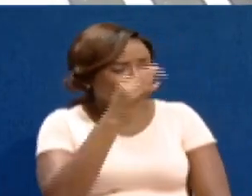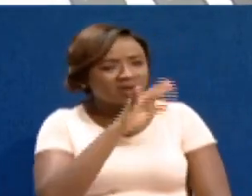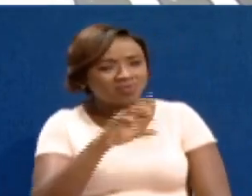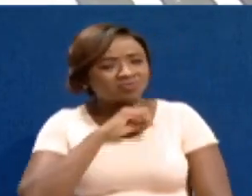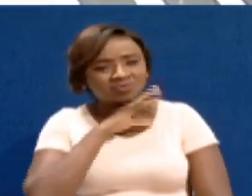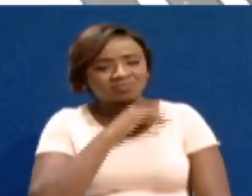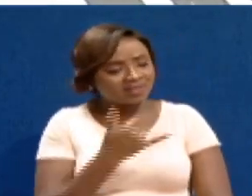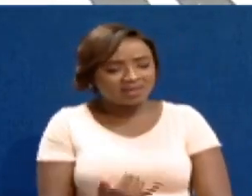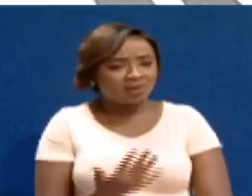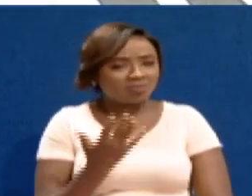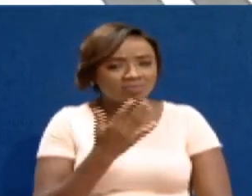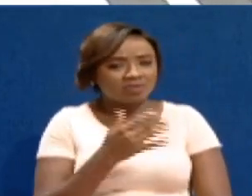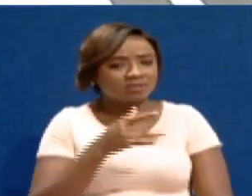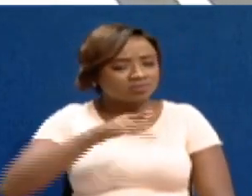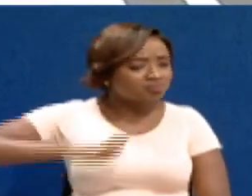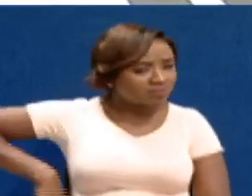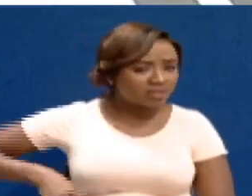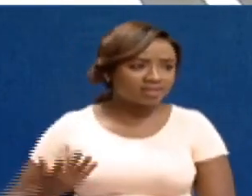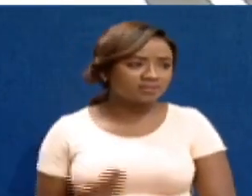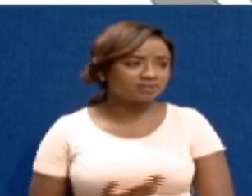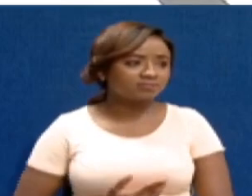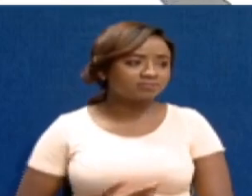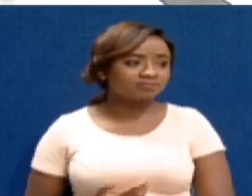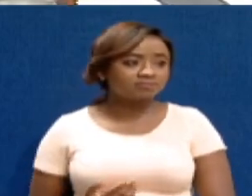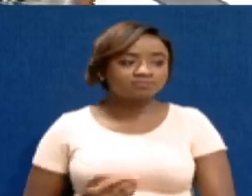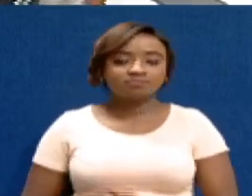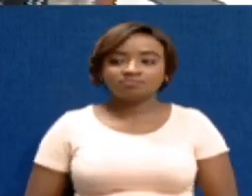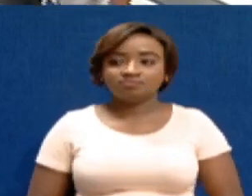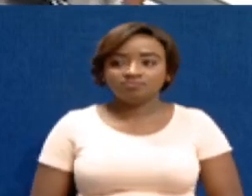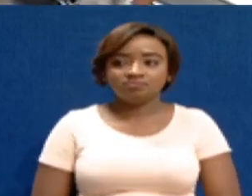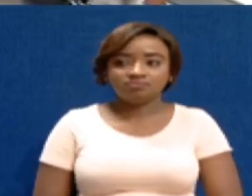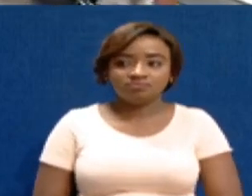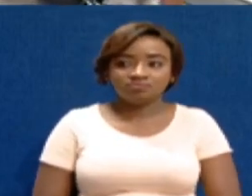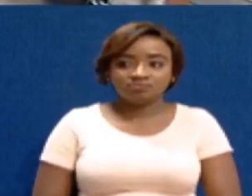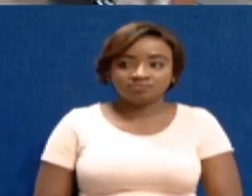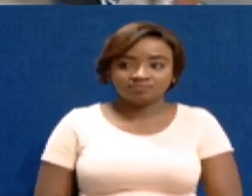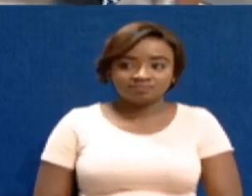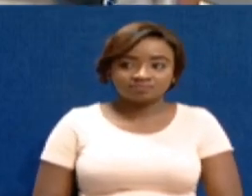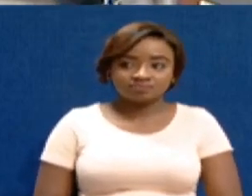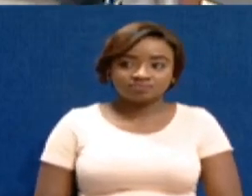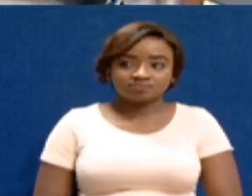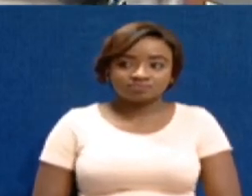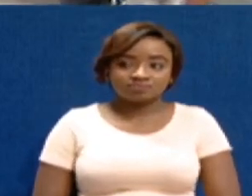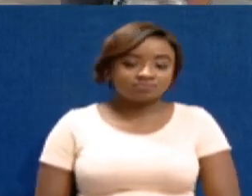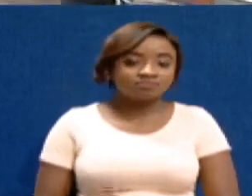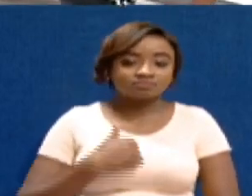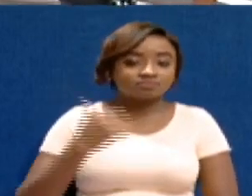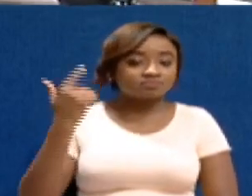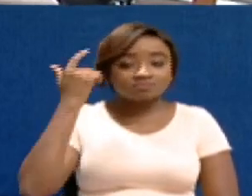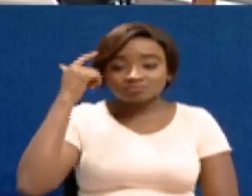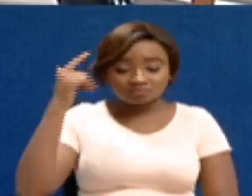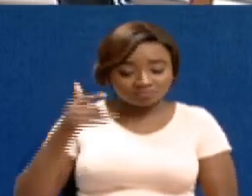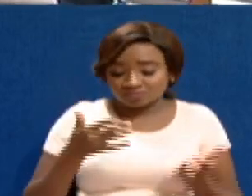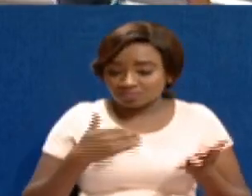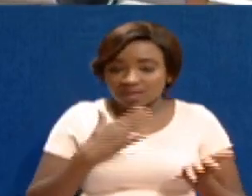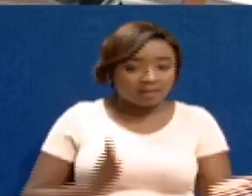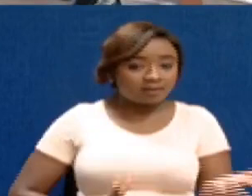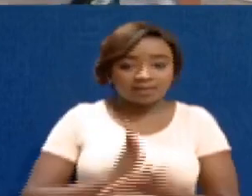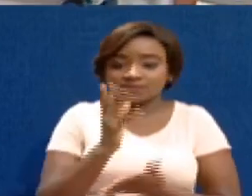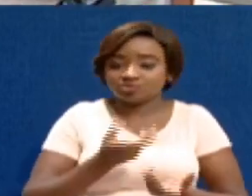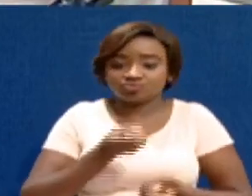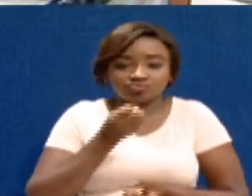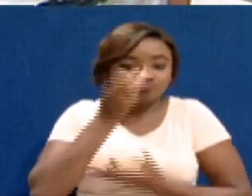35%. Right now, we are allowed to have minimum 15%. Yes, but nothing stops us without going to a constitutional referendum to increase it to